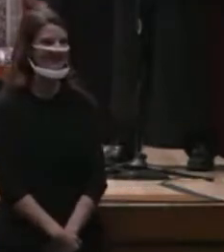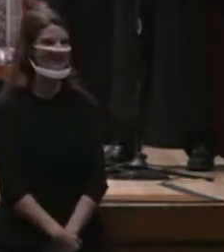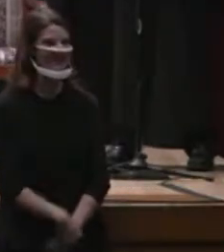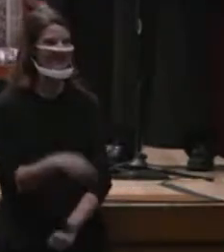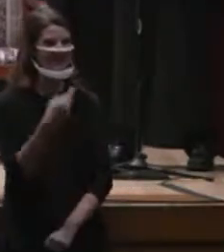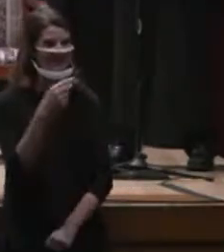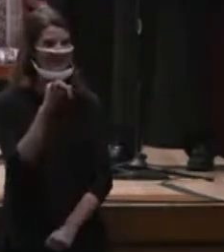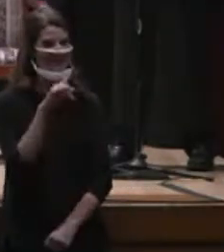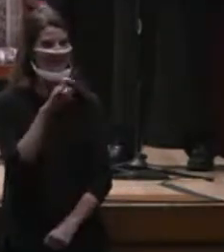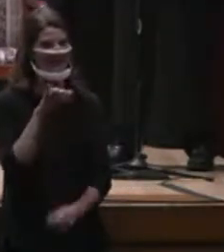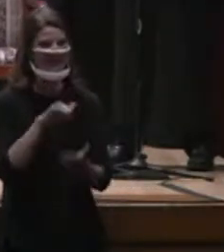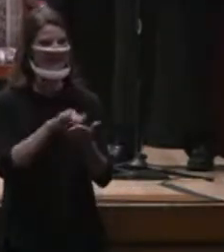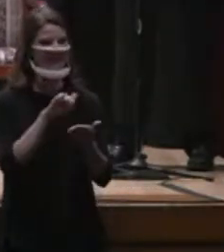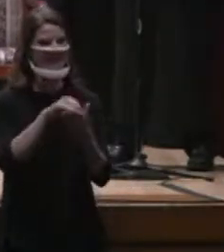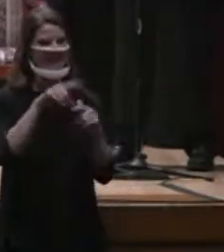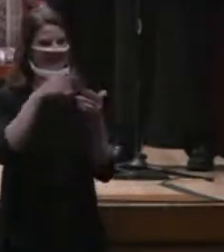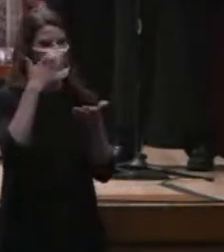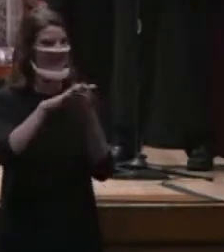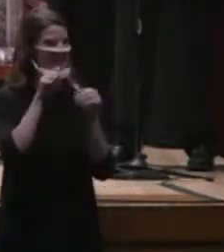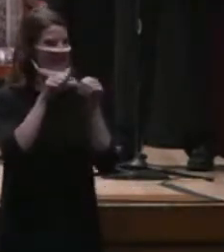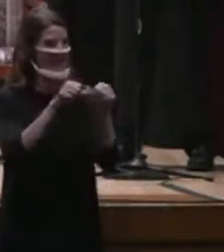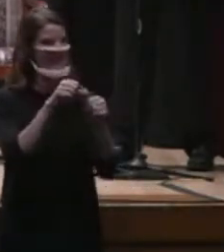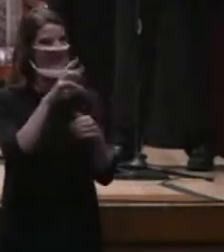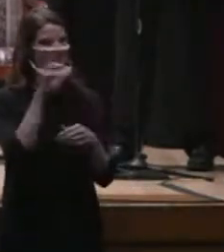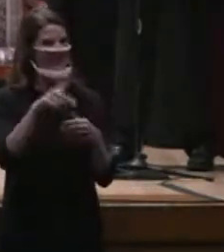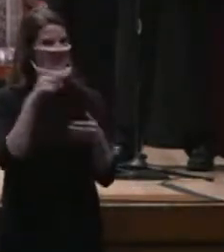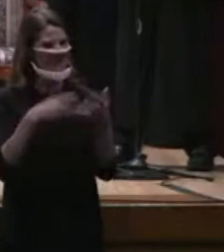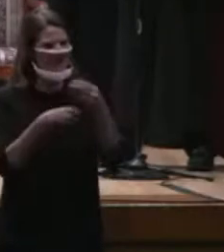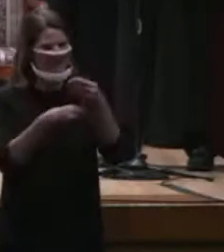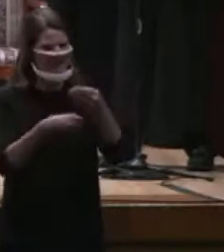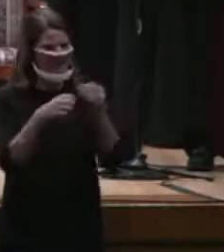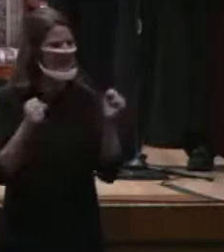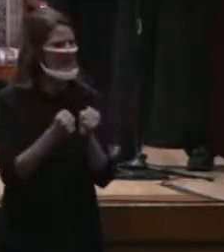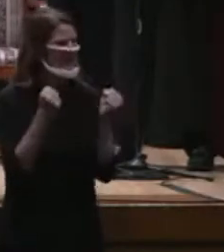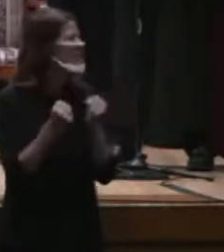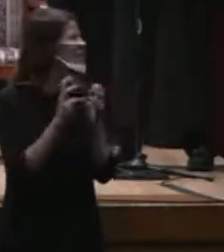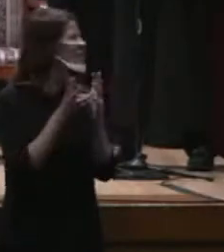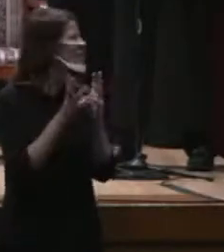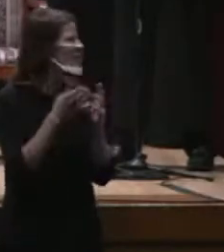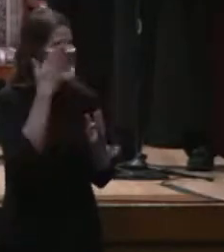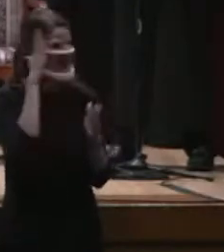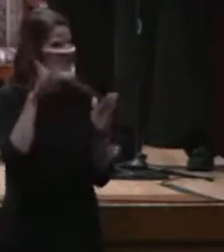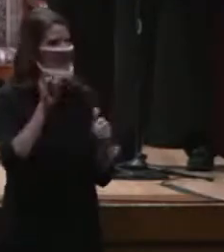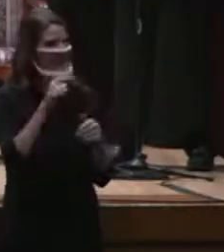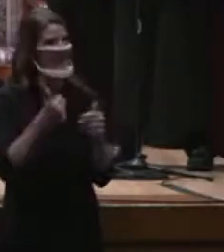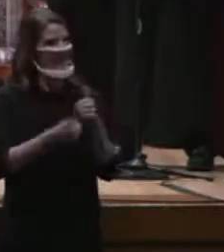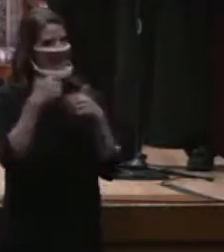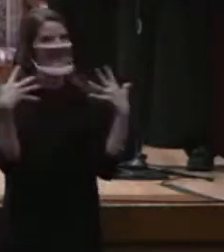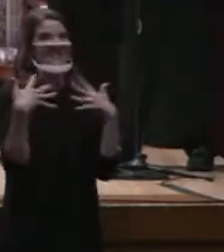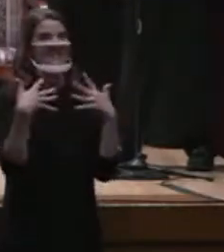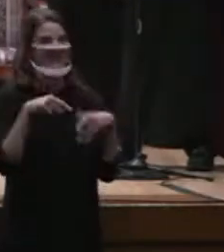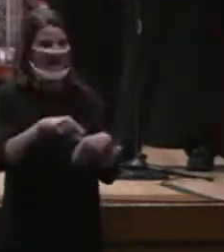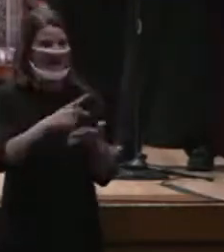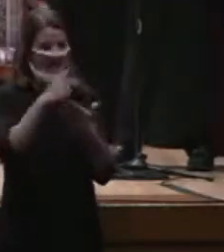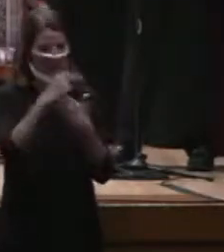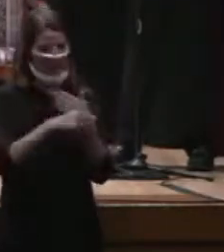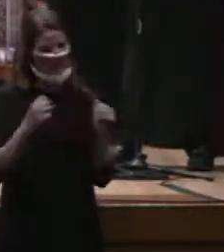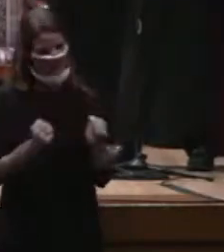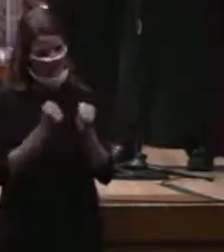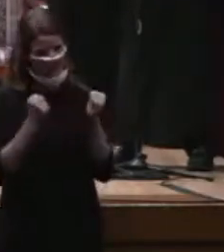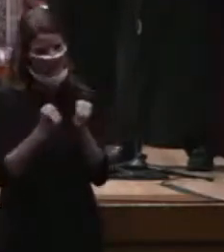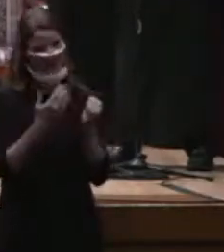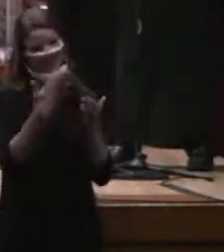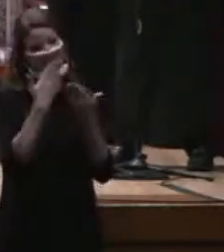Holly still can't believe she'll be staying in Rochester for additional winters. As we know, that was her main fear of this program.